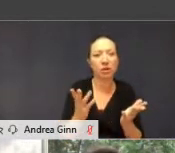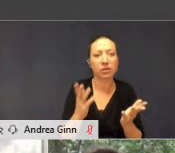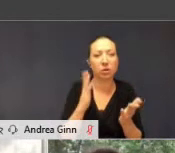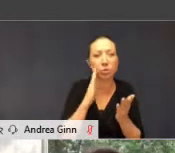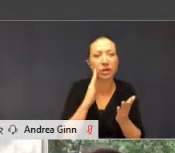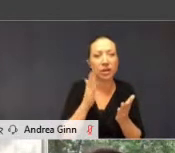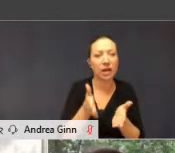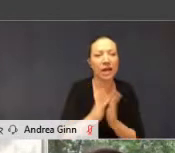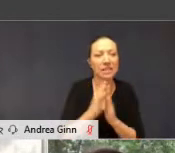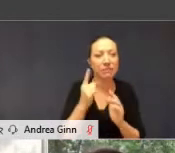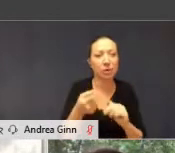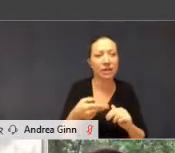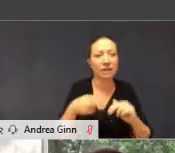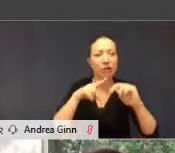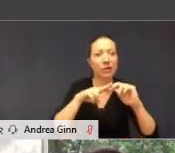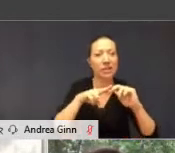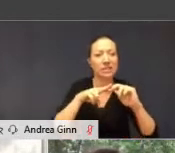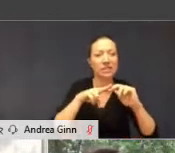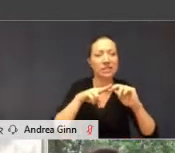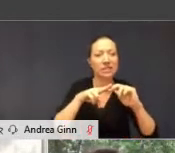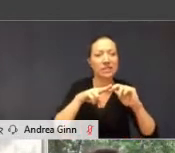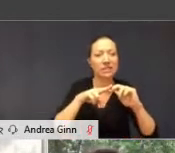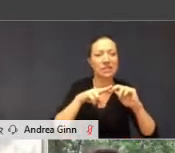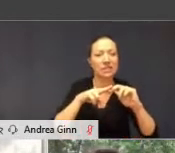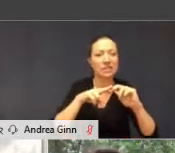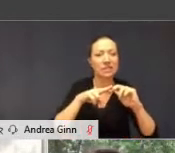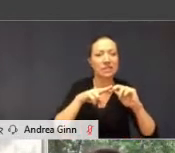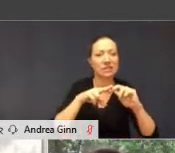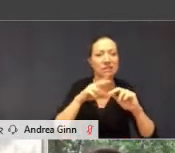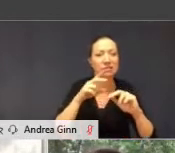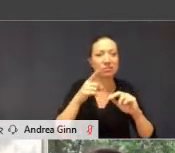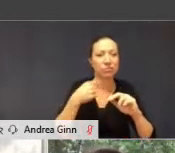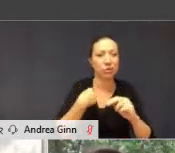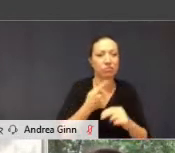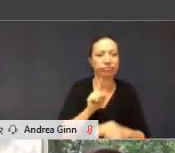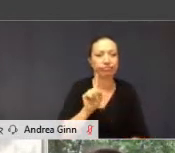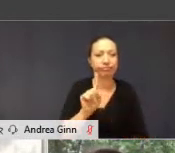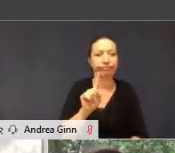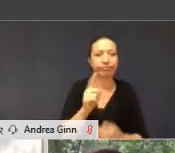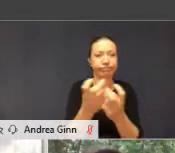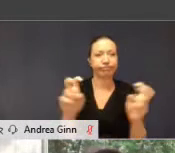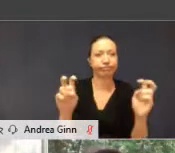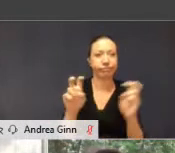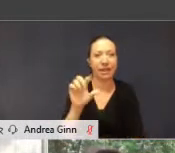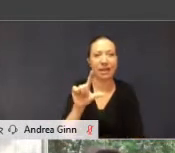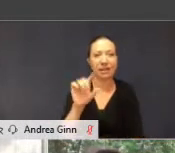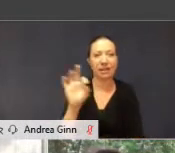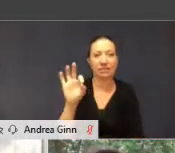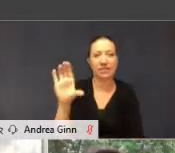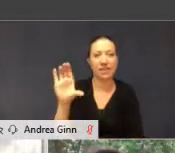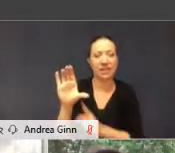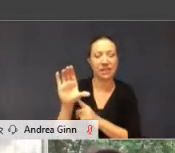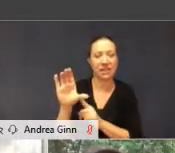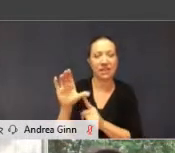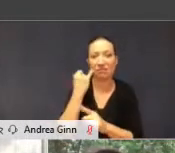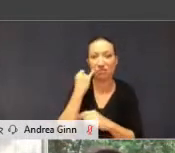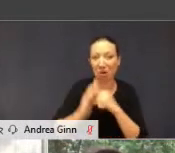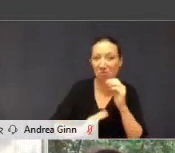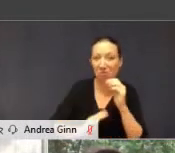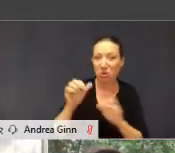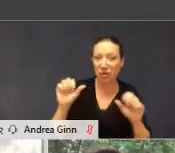when you go in front of LFC, if you're comfortable, even a ballpark or a percentage, if you know that?